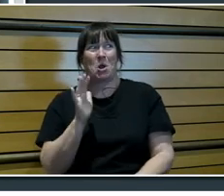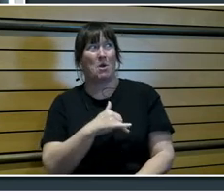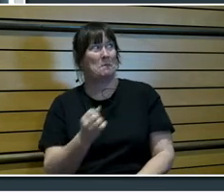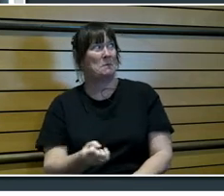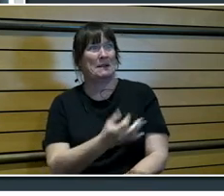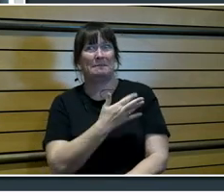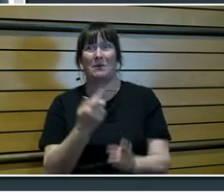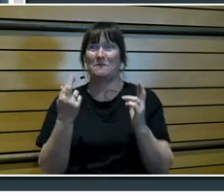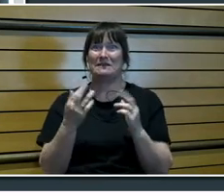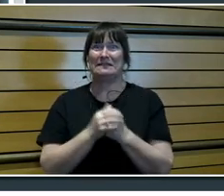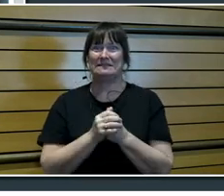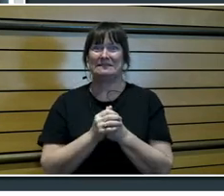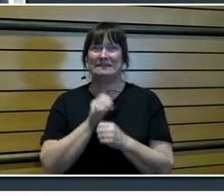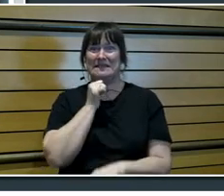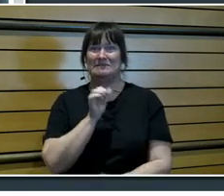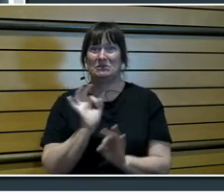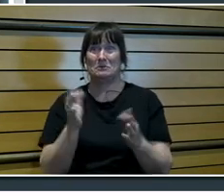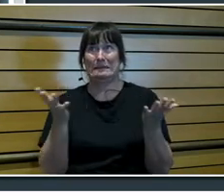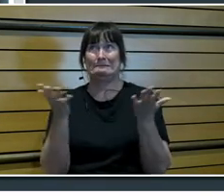not, I'll get over it.